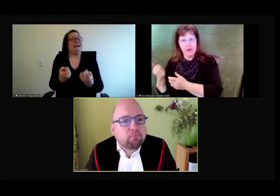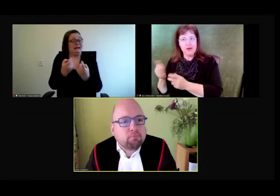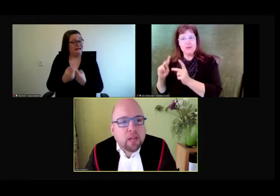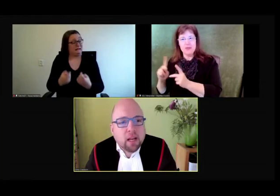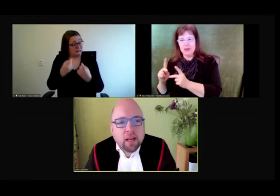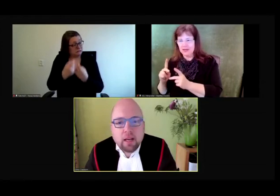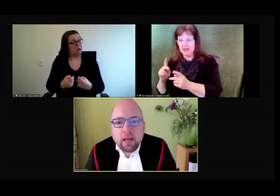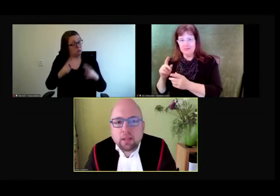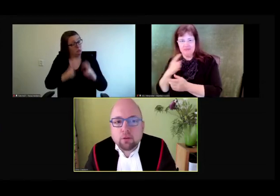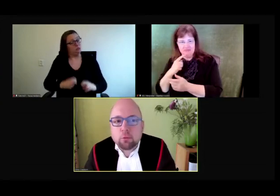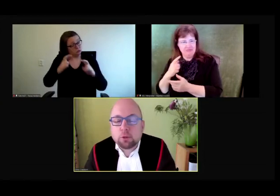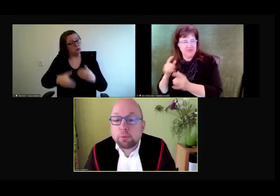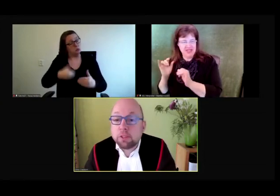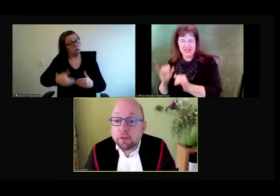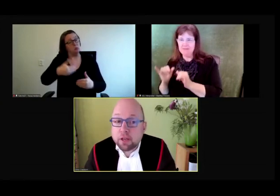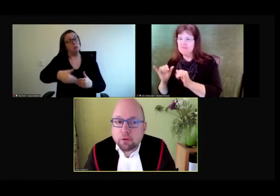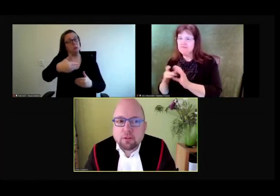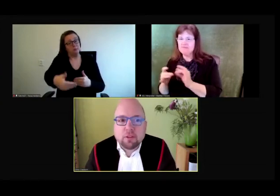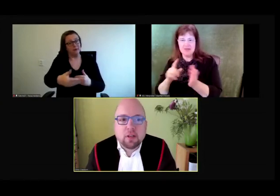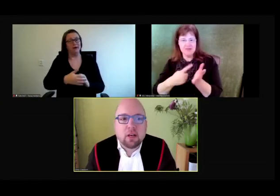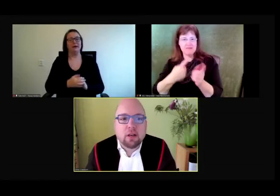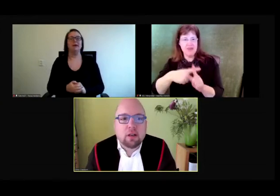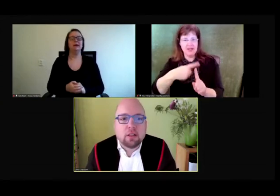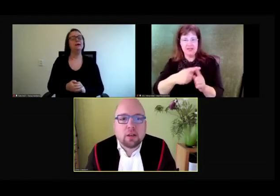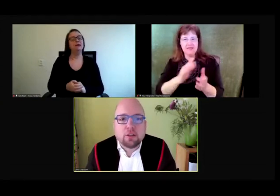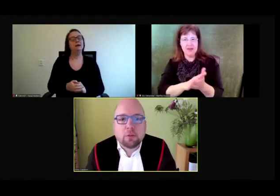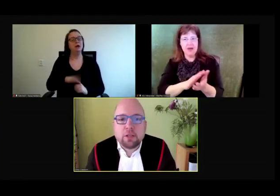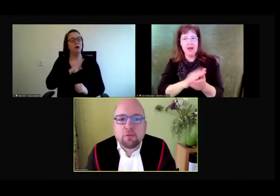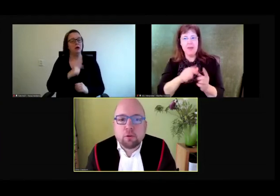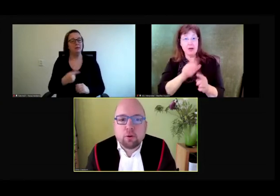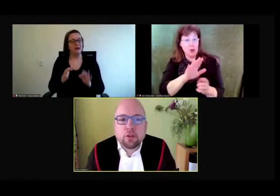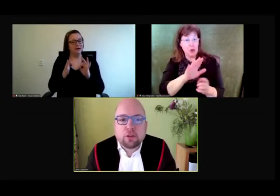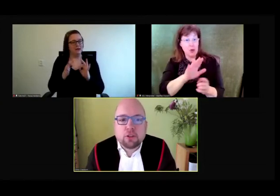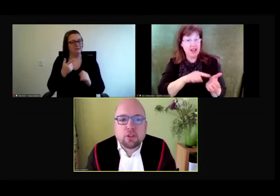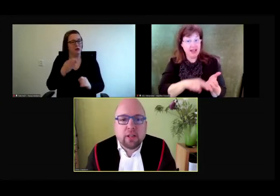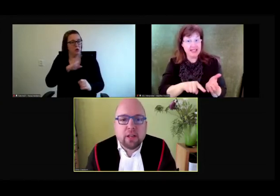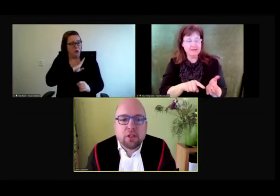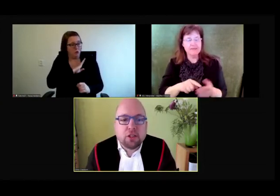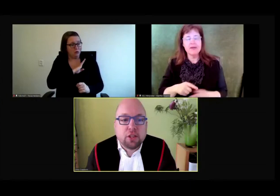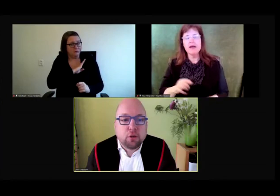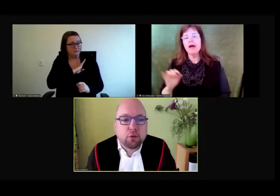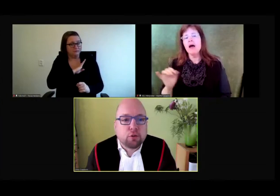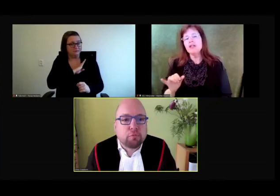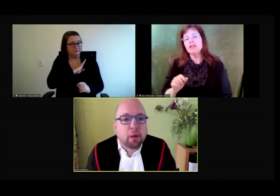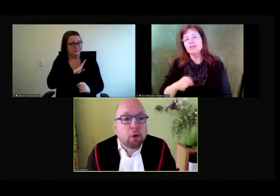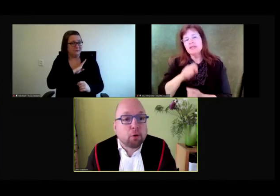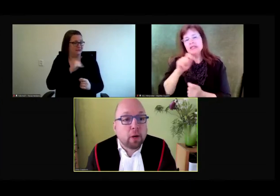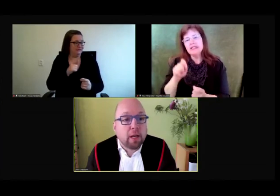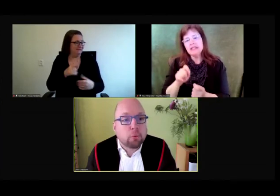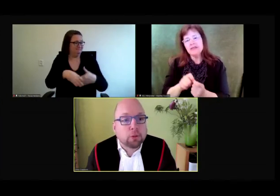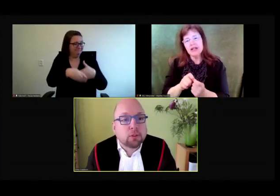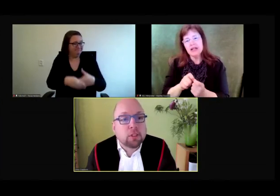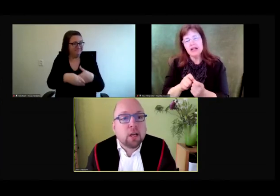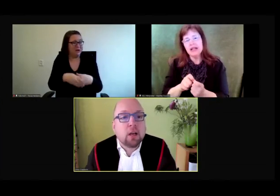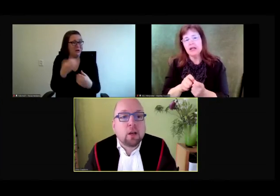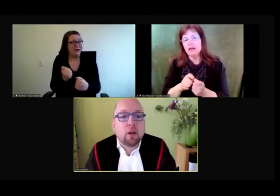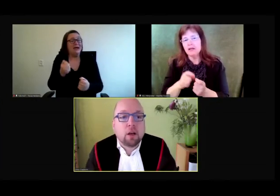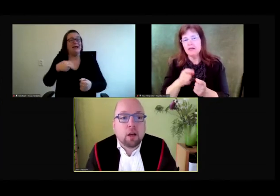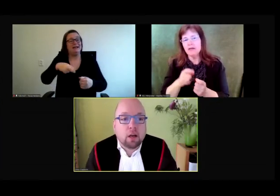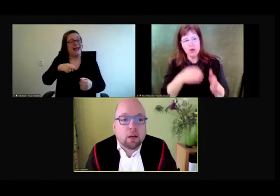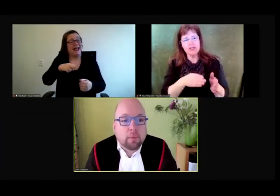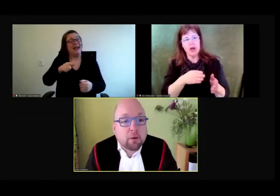studies. And on a more specific note, I'd like to commend you for your interest in the NGT use of bimodal